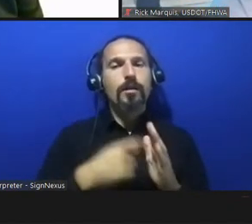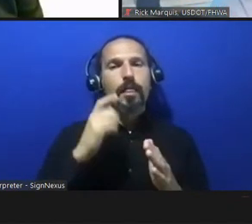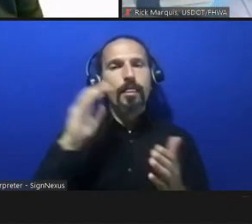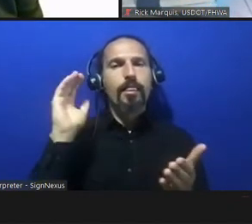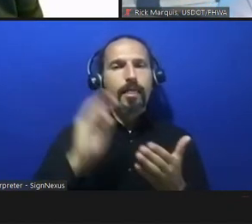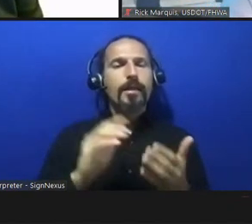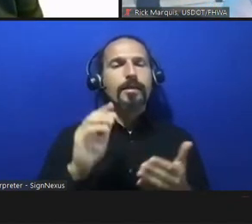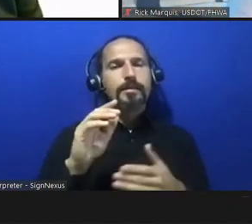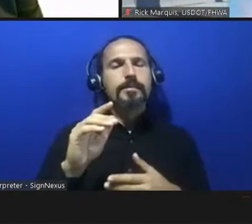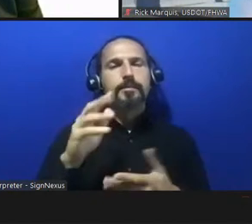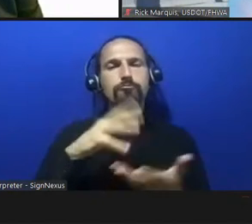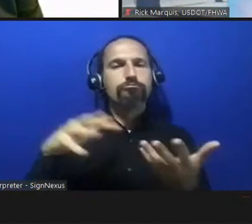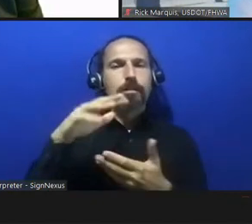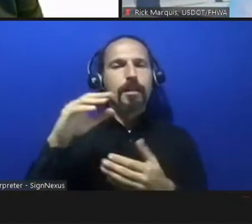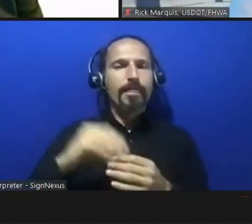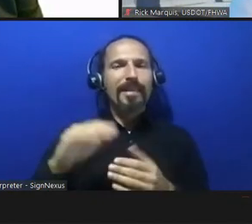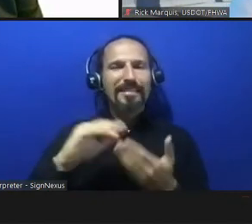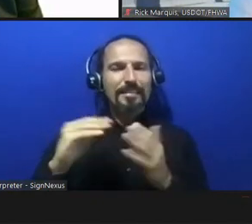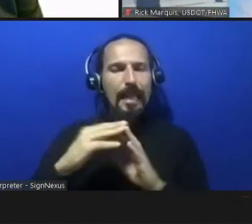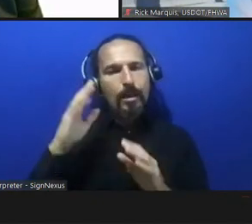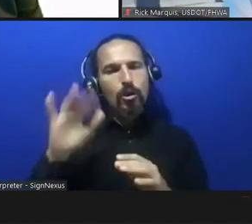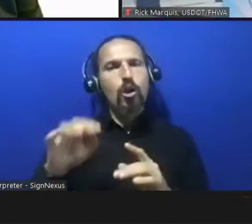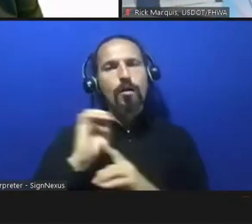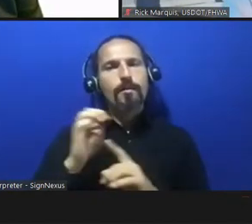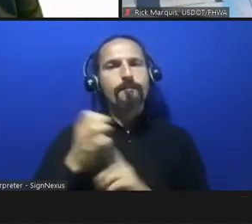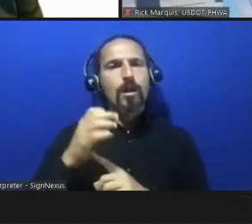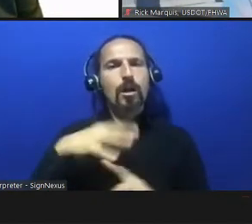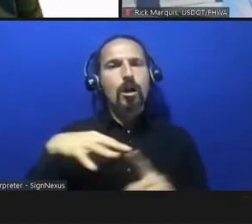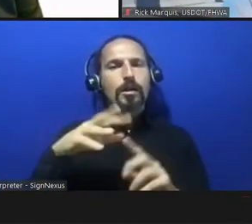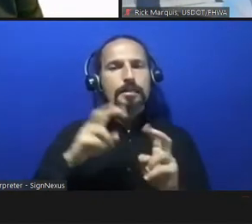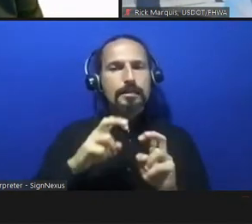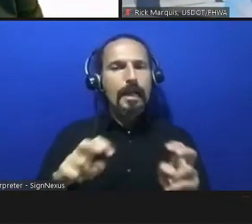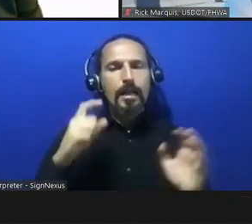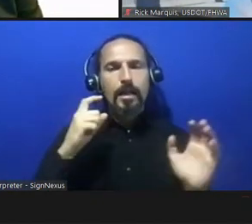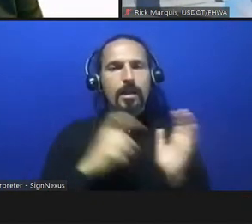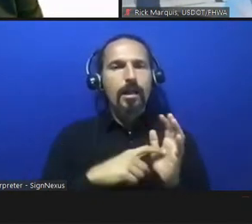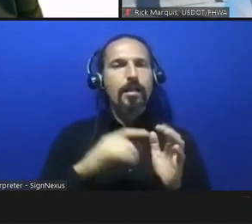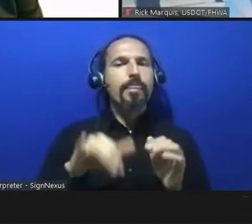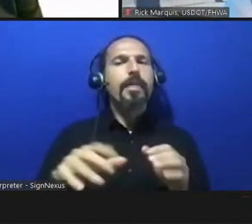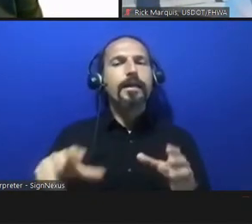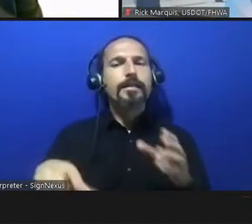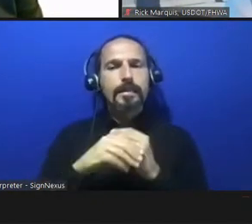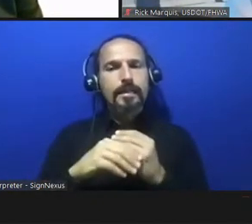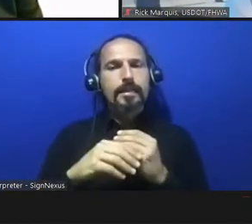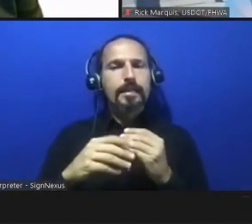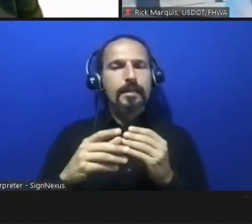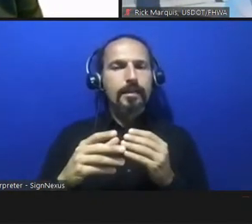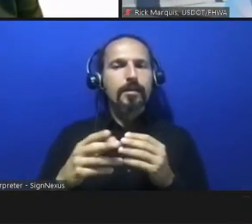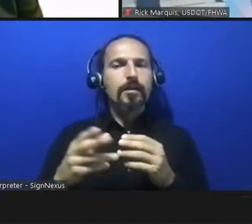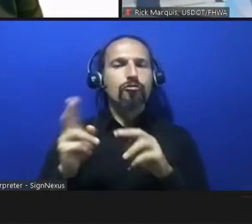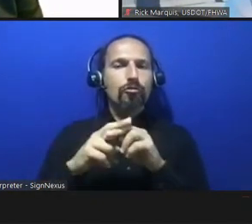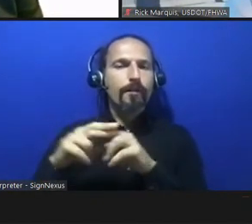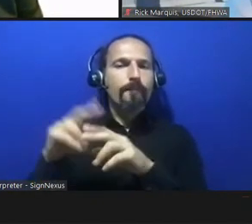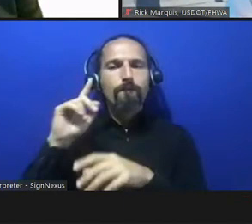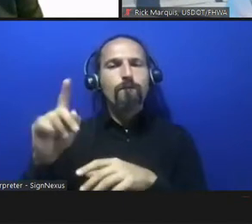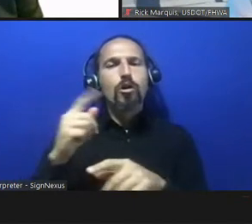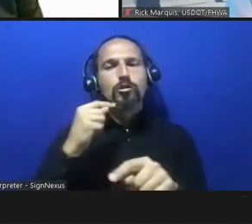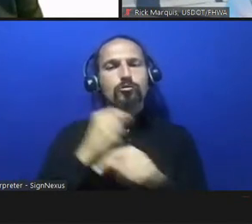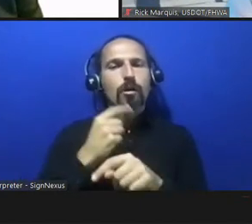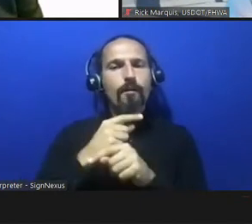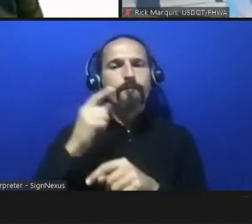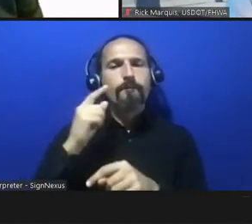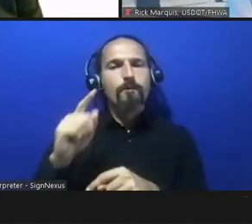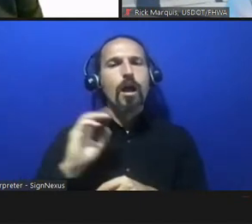across our city i recognize that the environmental assessment identifies potential additional increases in truck emissions for our soft bronx